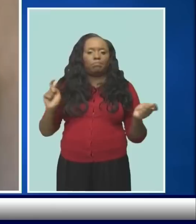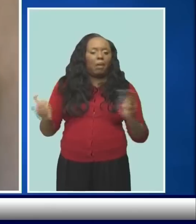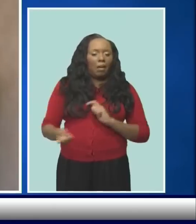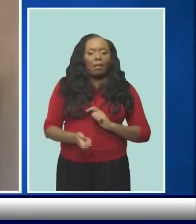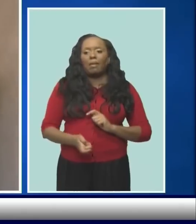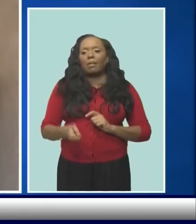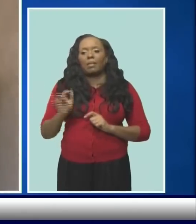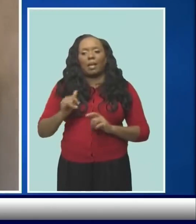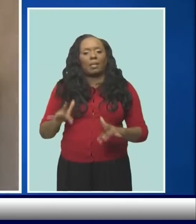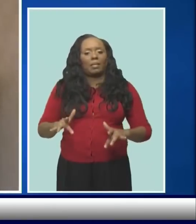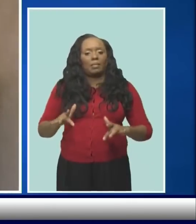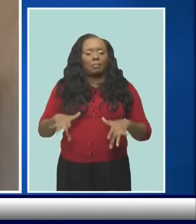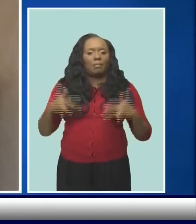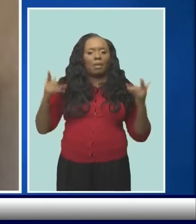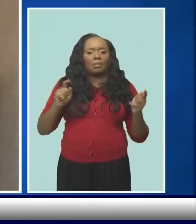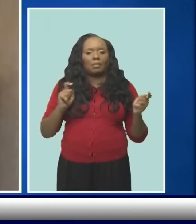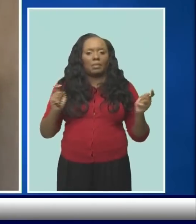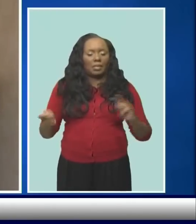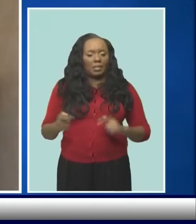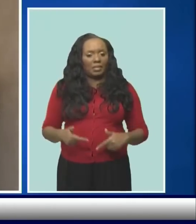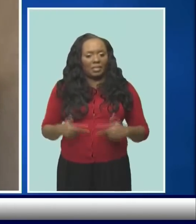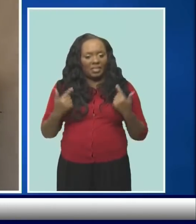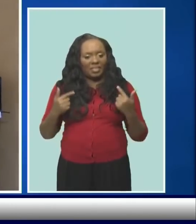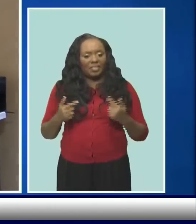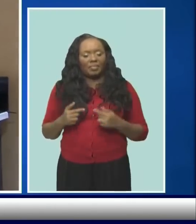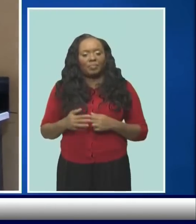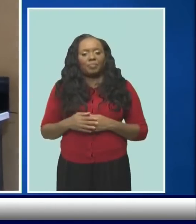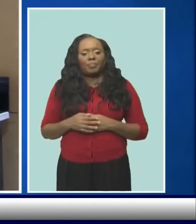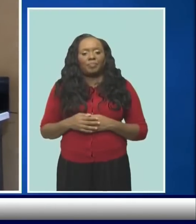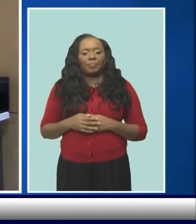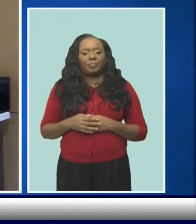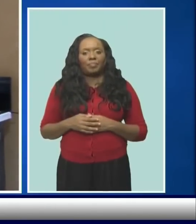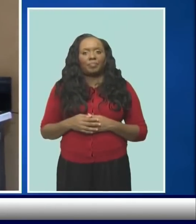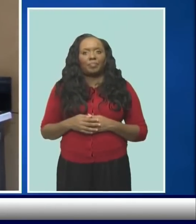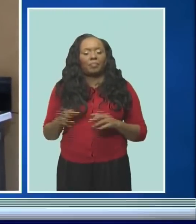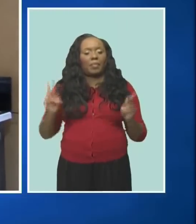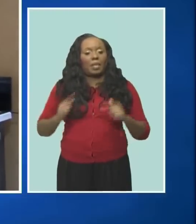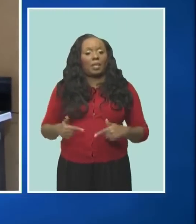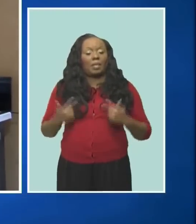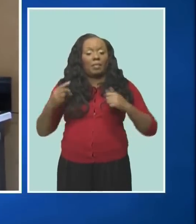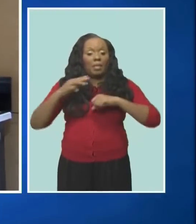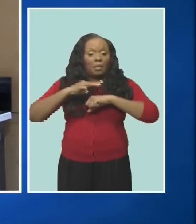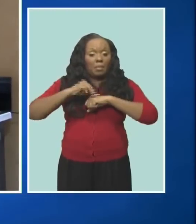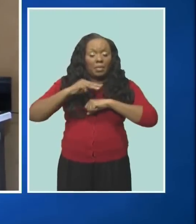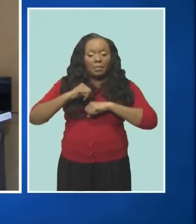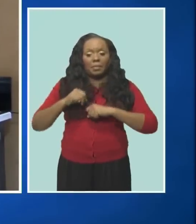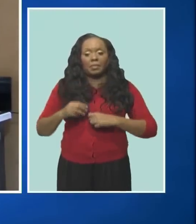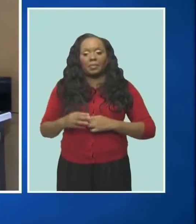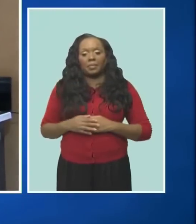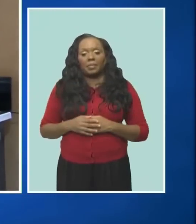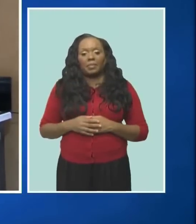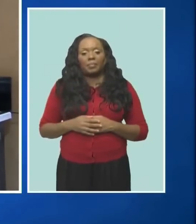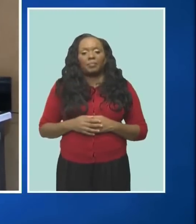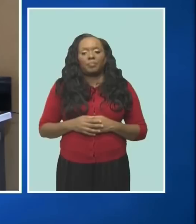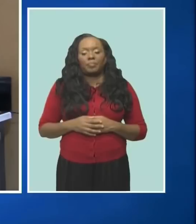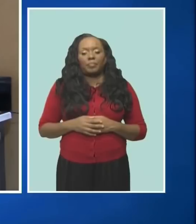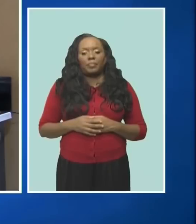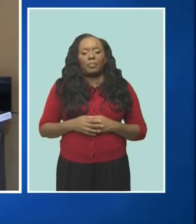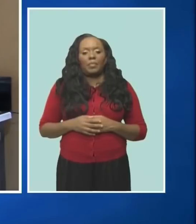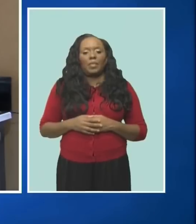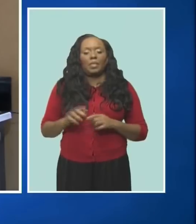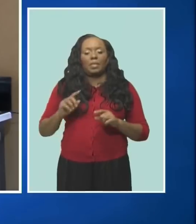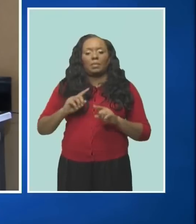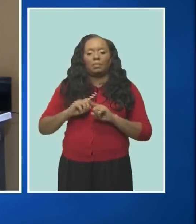that event, because we had persons from not just live in Miami, but people who are from the entire